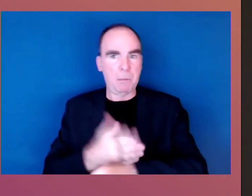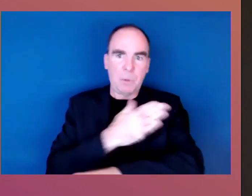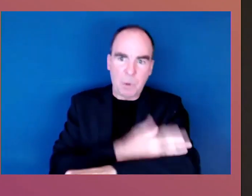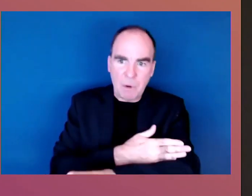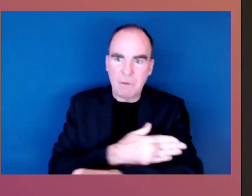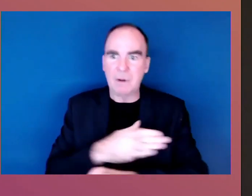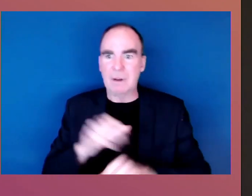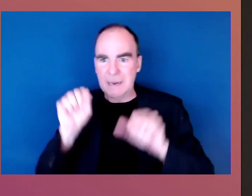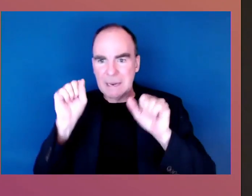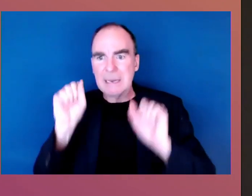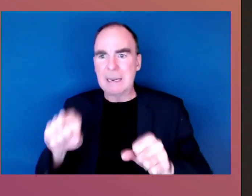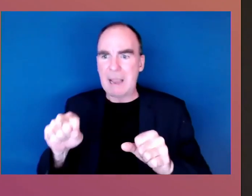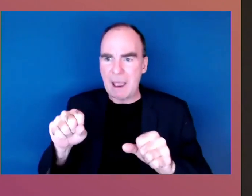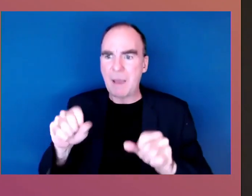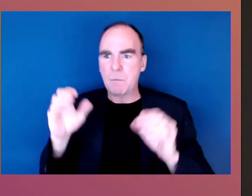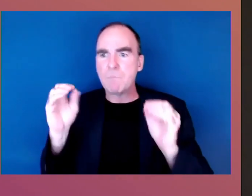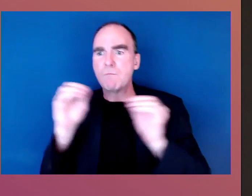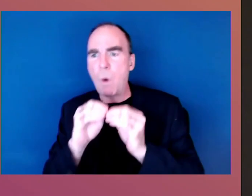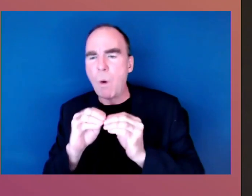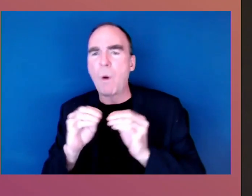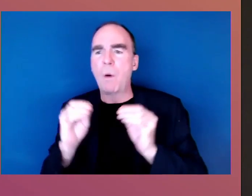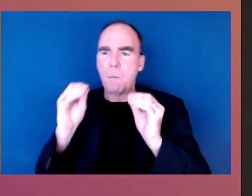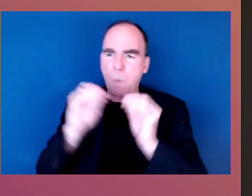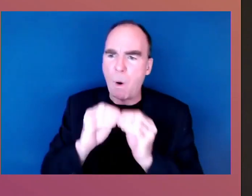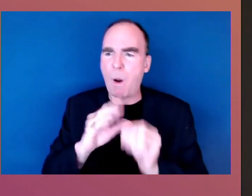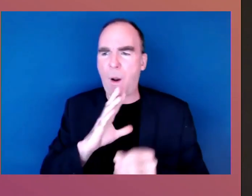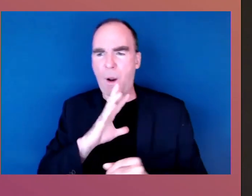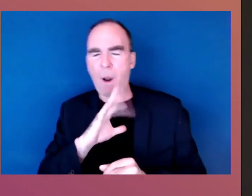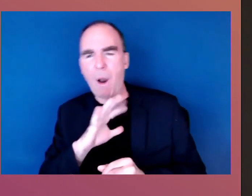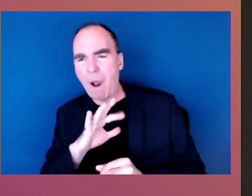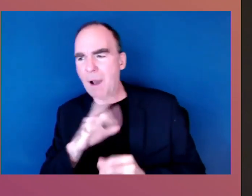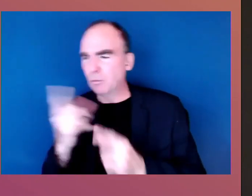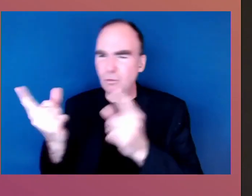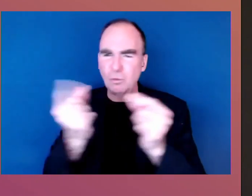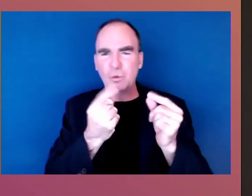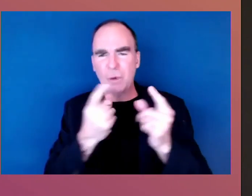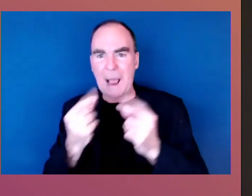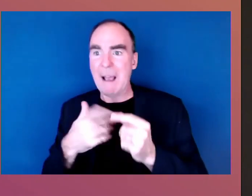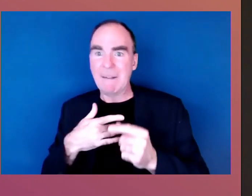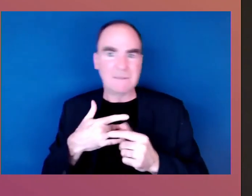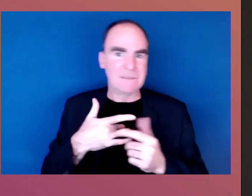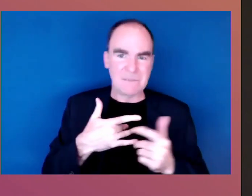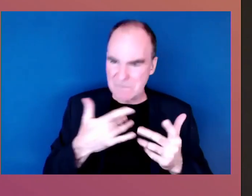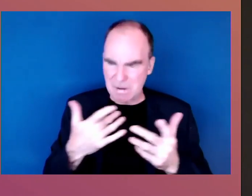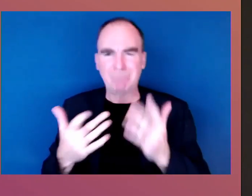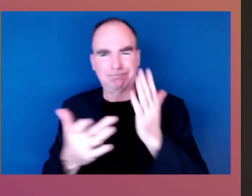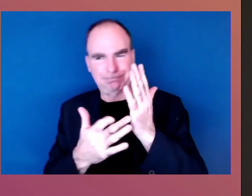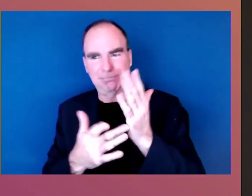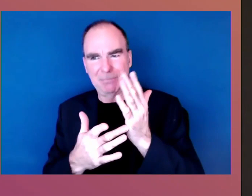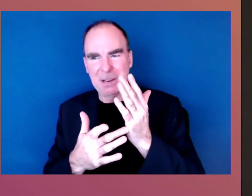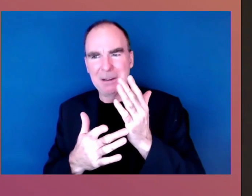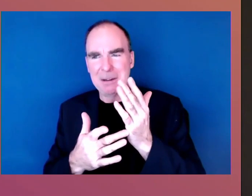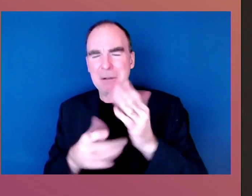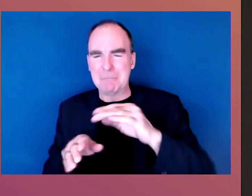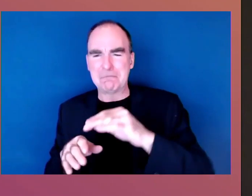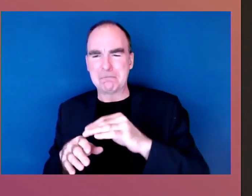are getting more and more convenient. Let me share my funny story. When a smartphone was